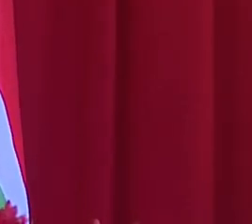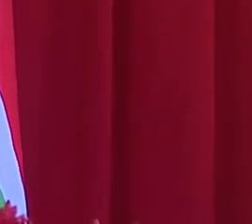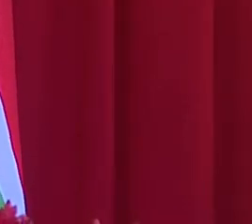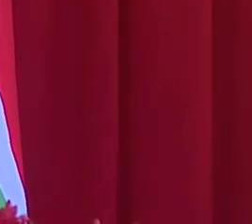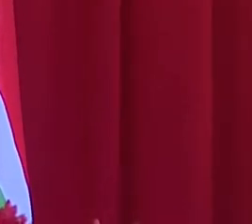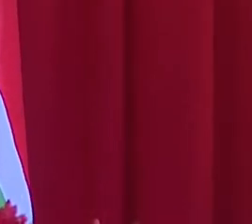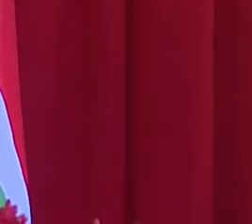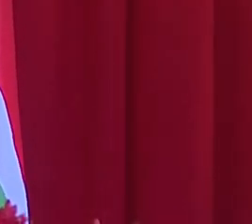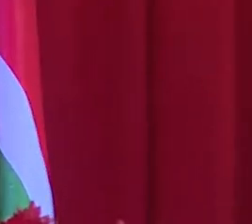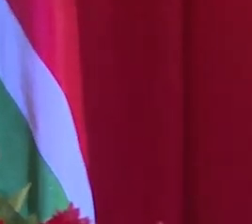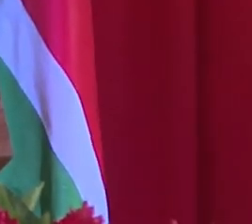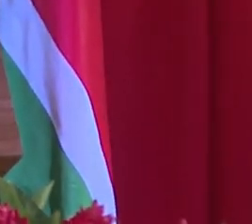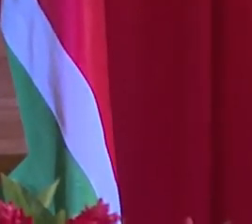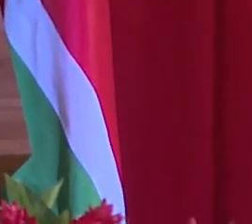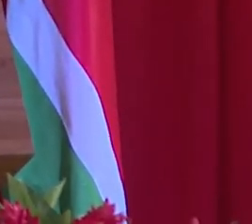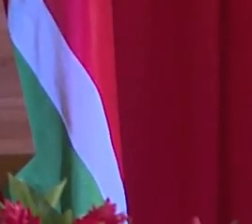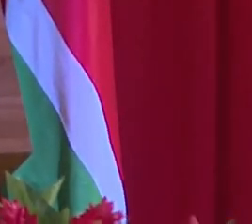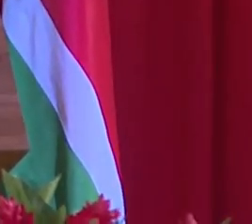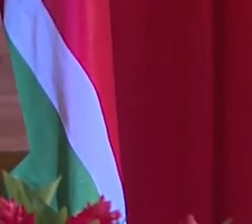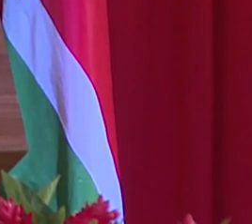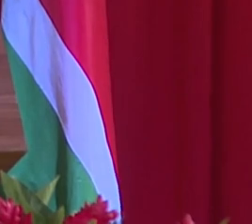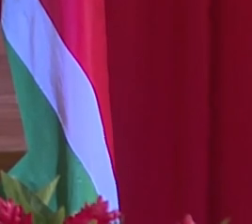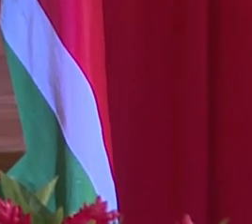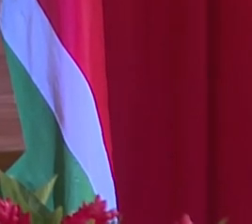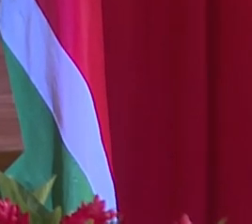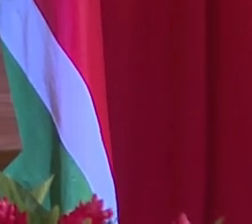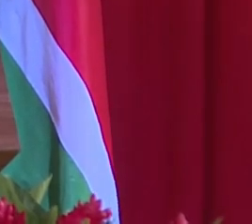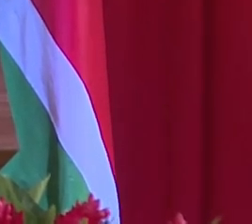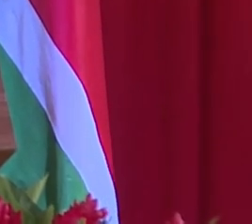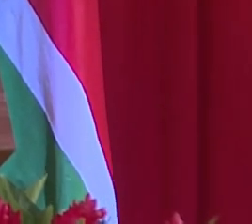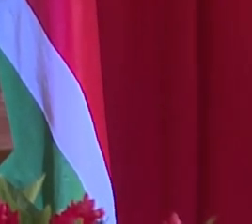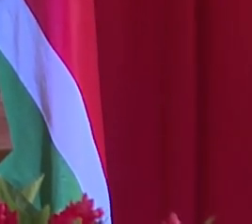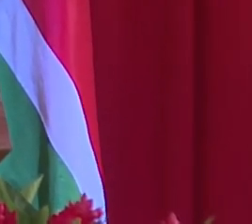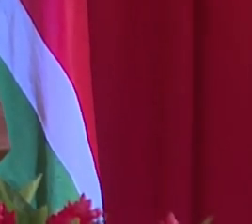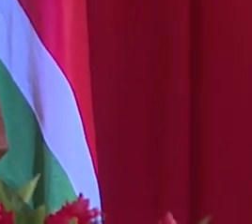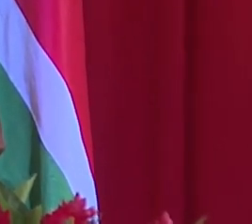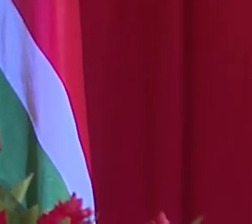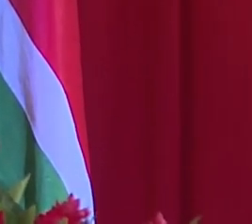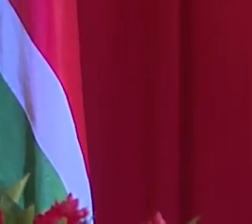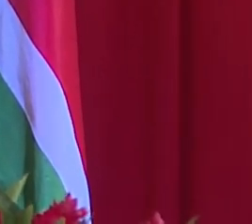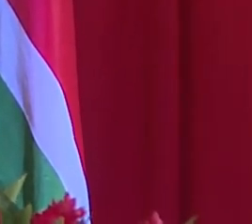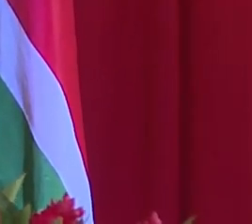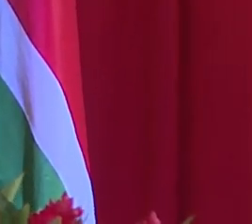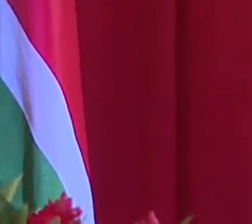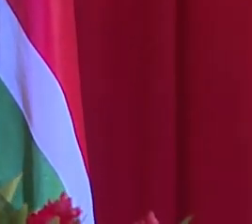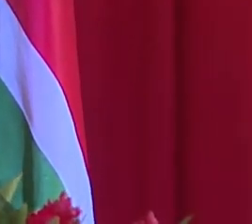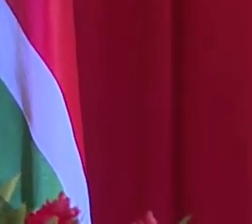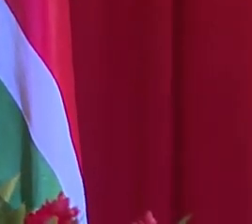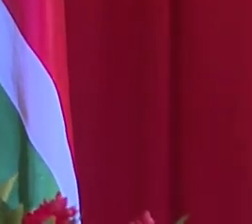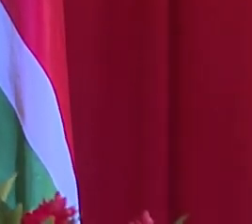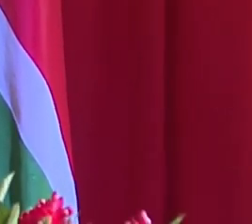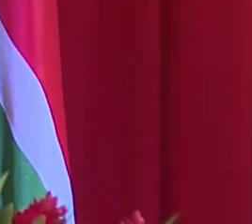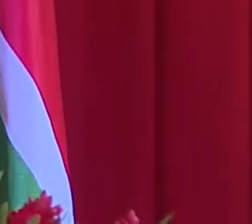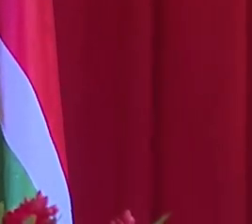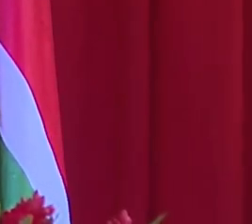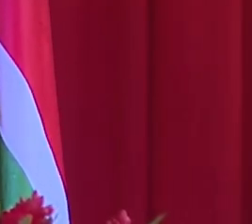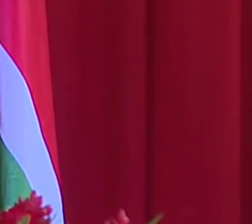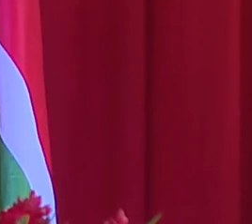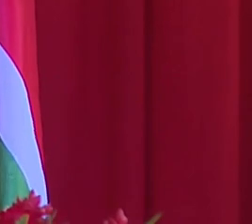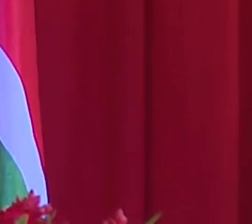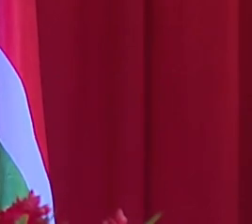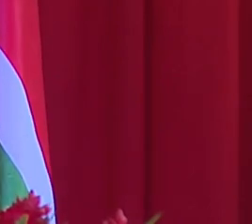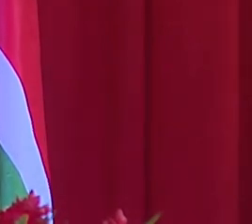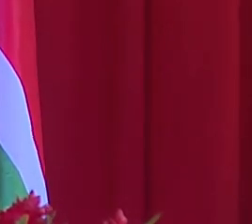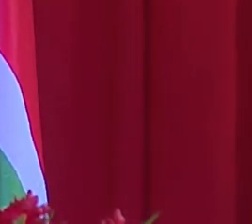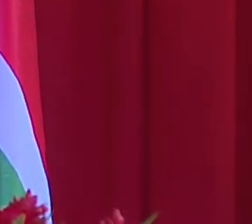Your Excellency, President Santokhi and First Lady, Vice